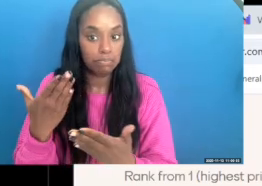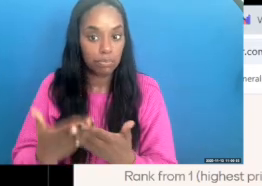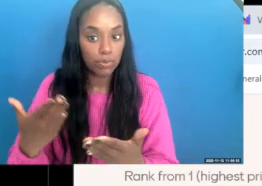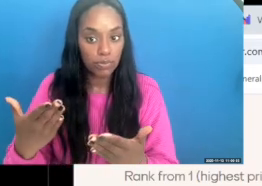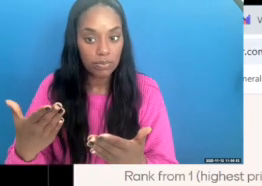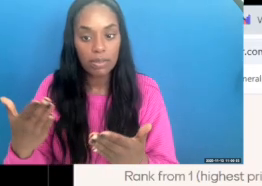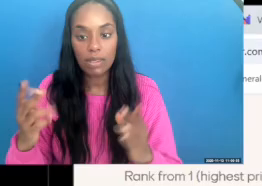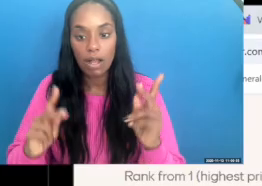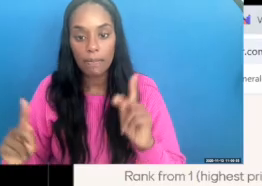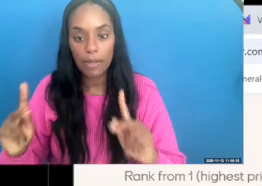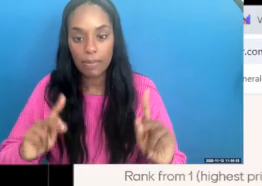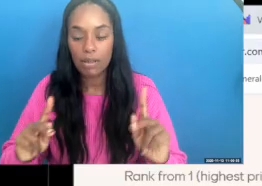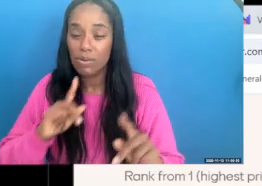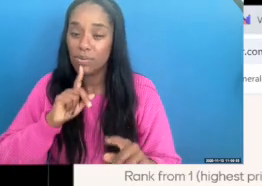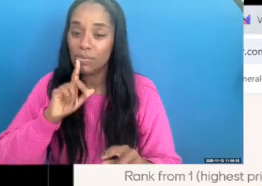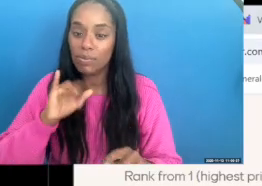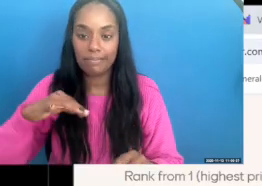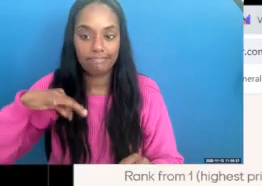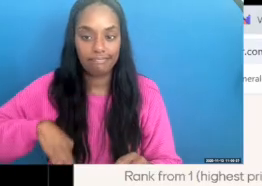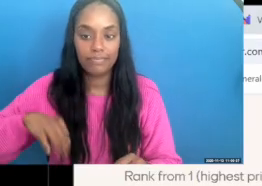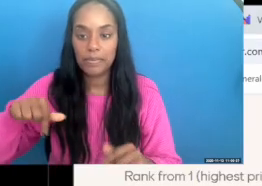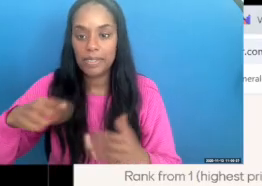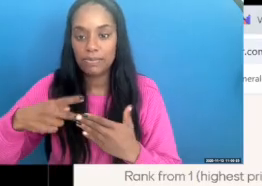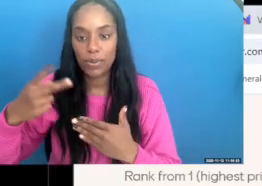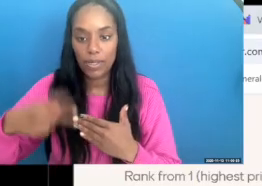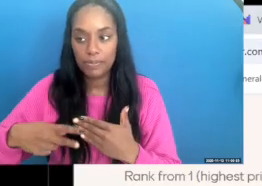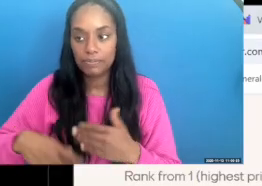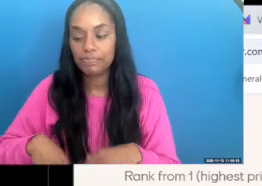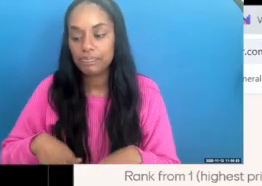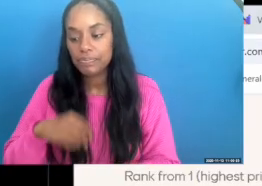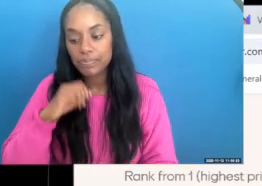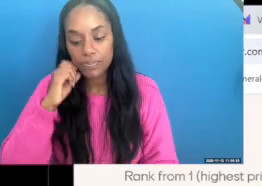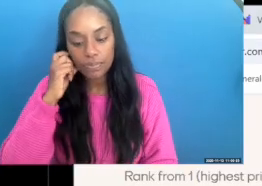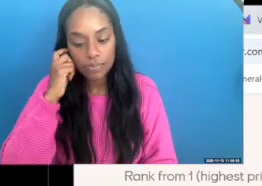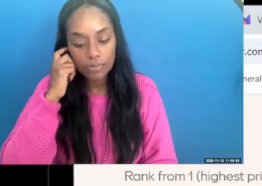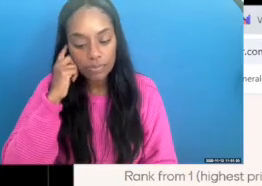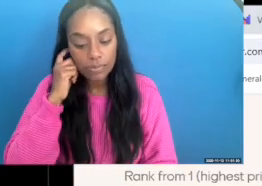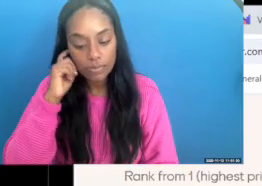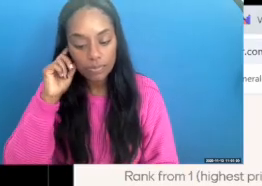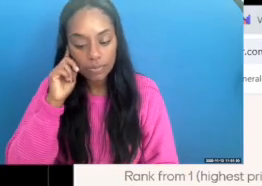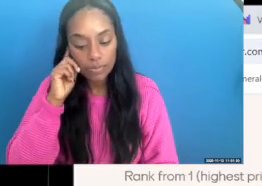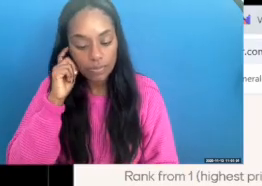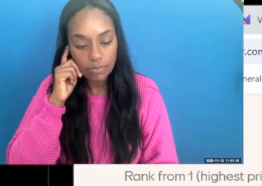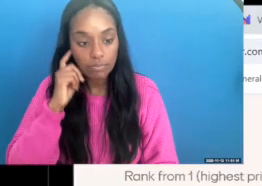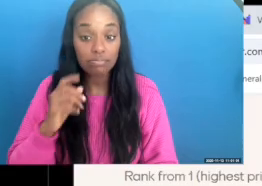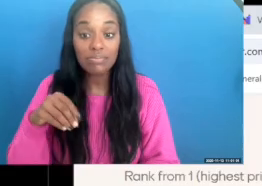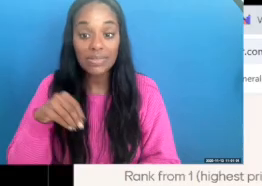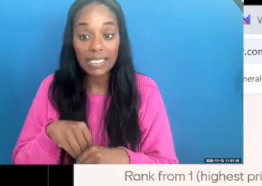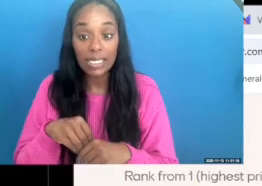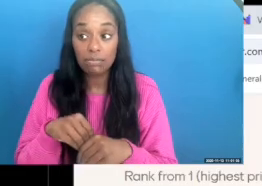And so I think it's pretty well proof that there are people who really benefit from these